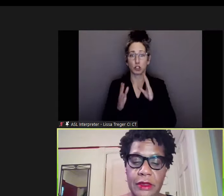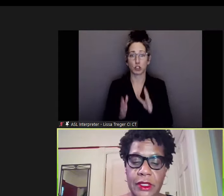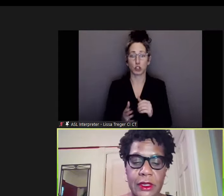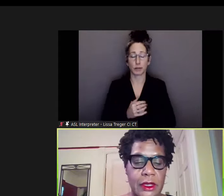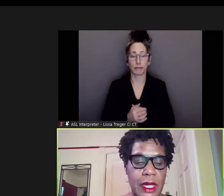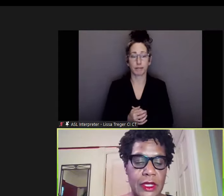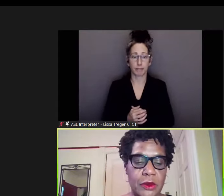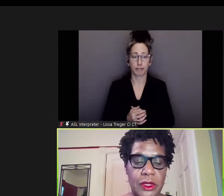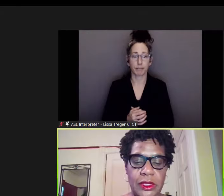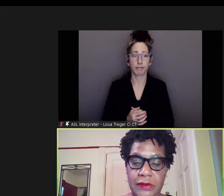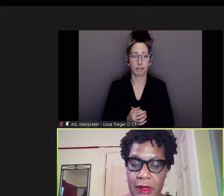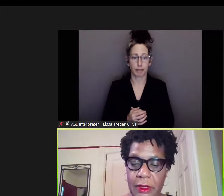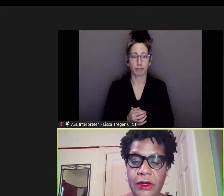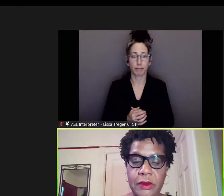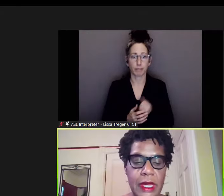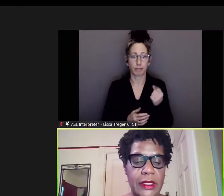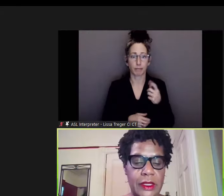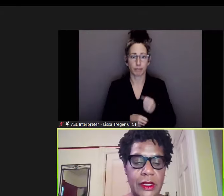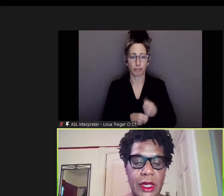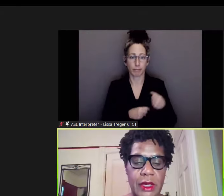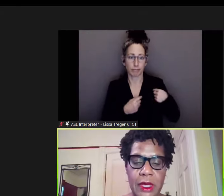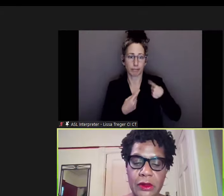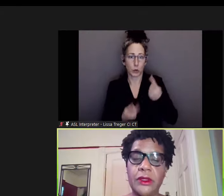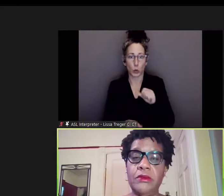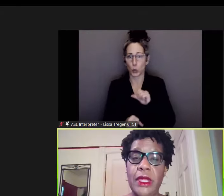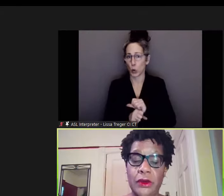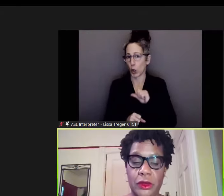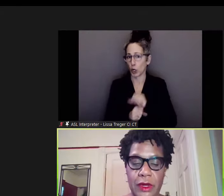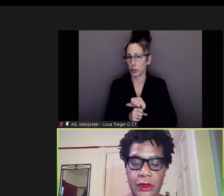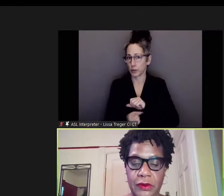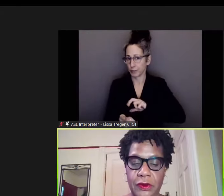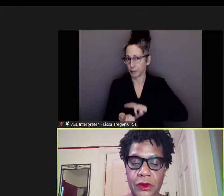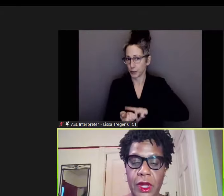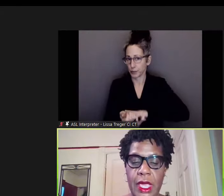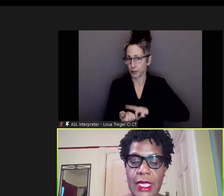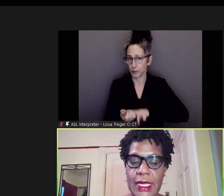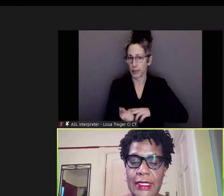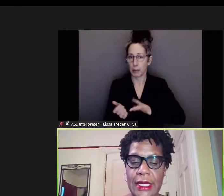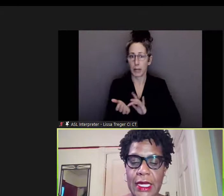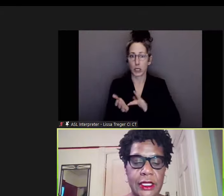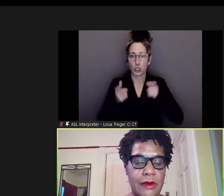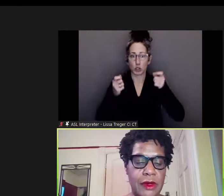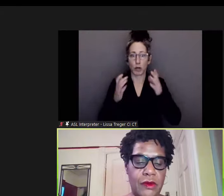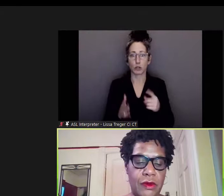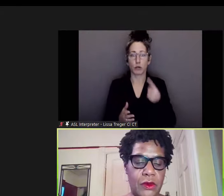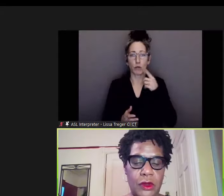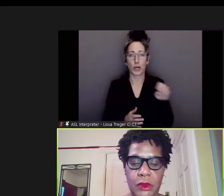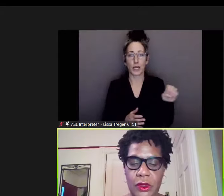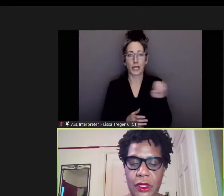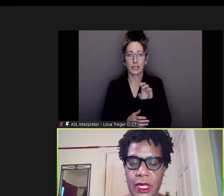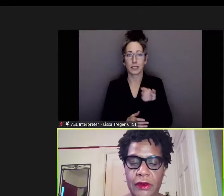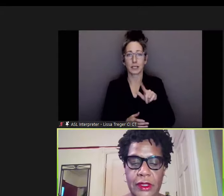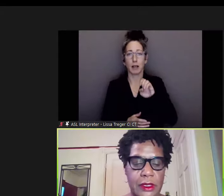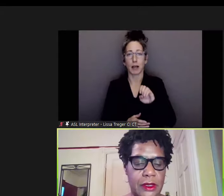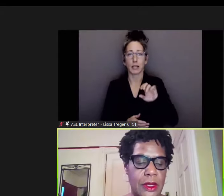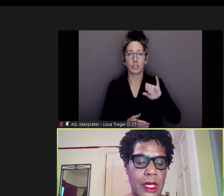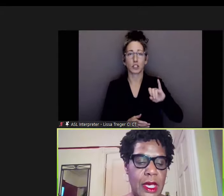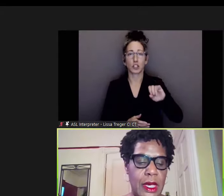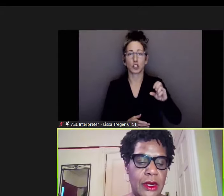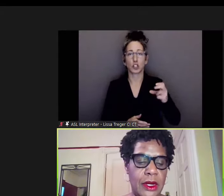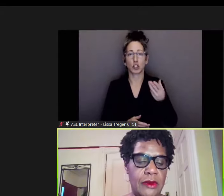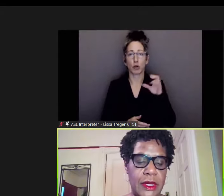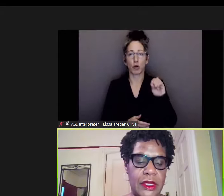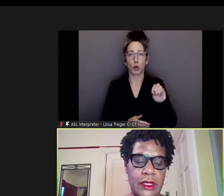11 years, Ms. Leonard has worked as a family nurse practitioner and medical director for Eastside Jericho Road Community Health